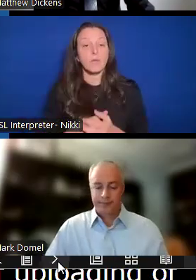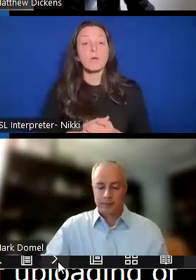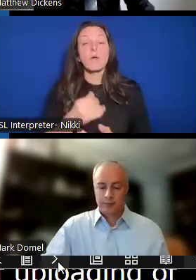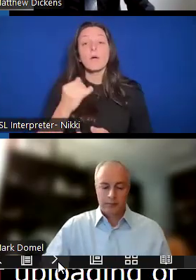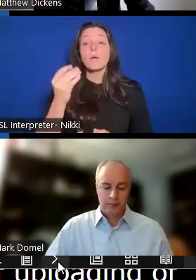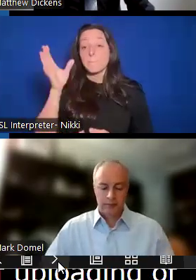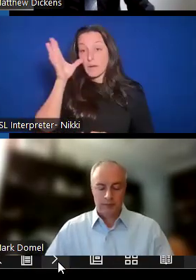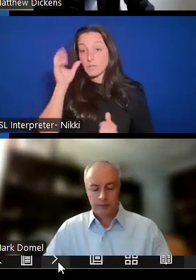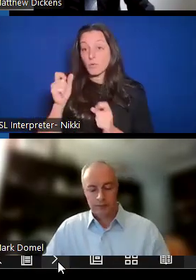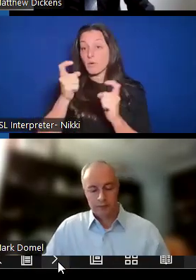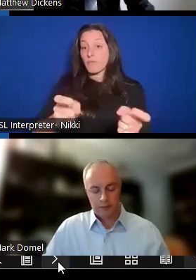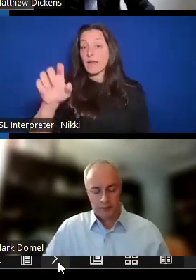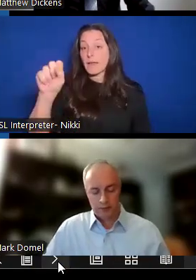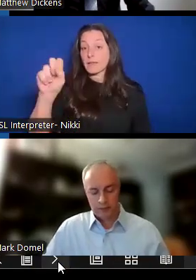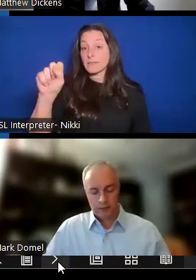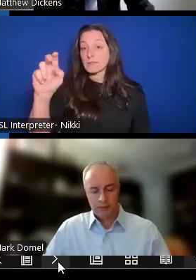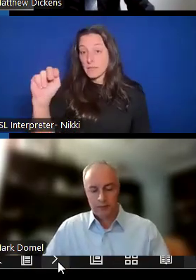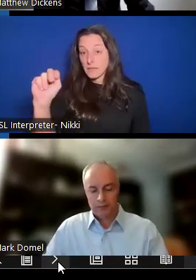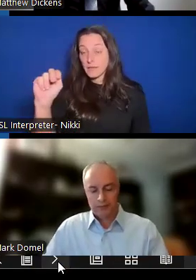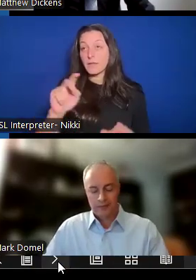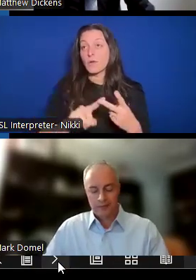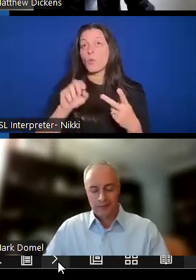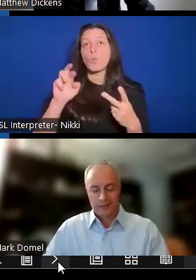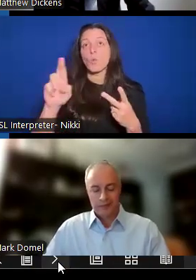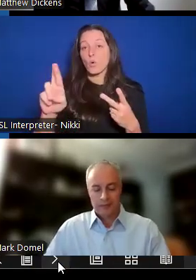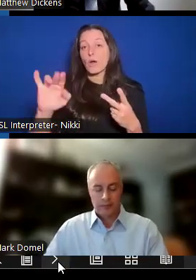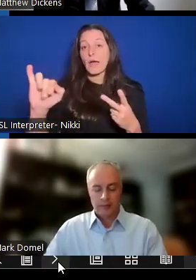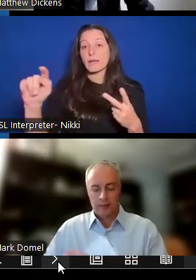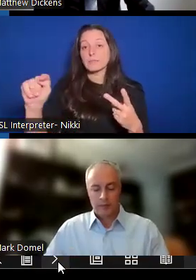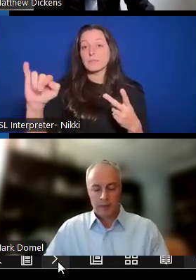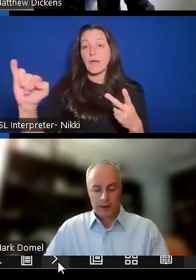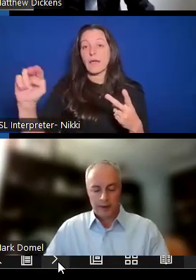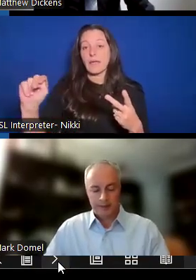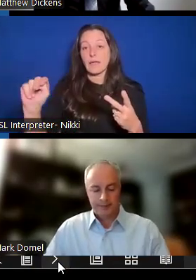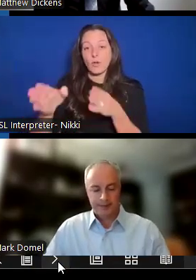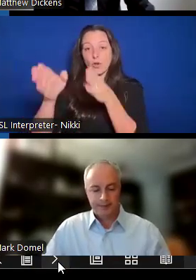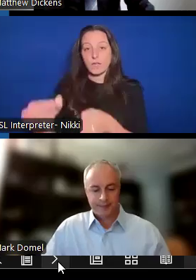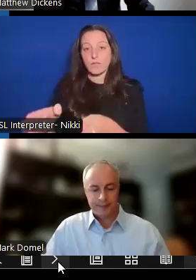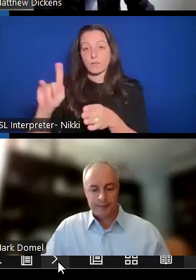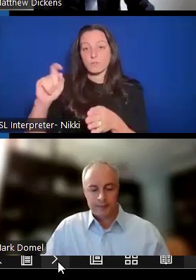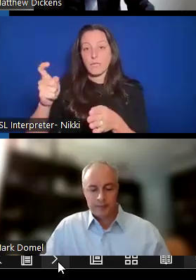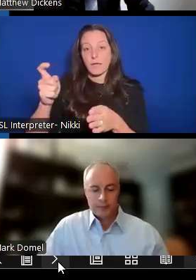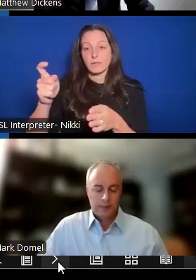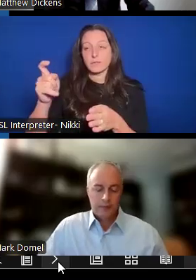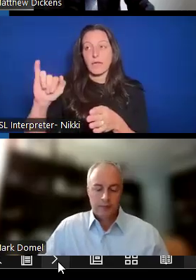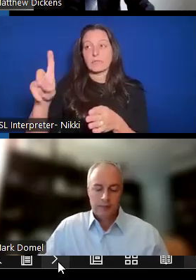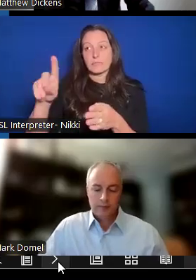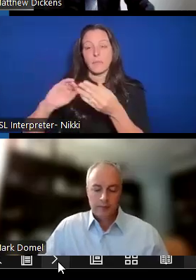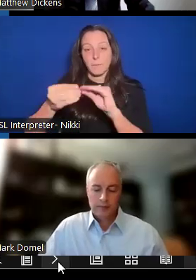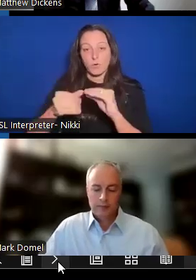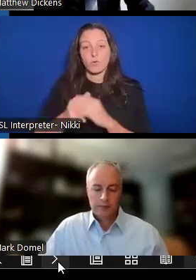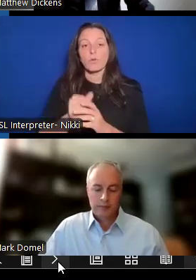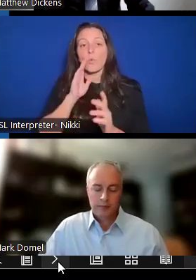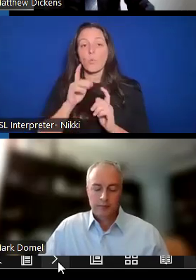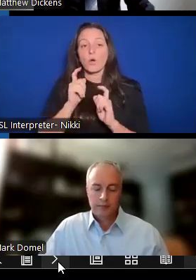Parents will provide their social security number or their ITIN, which is the individual tax identification number. They will provide